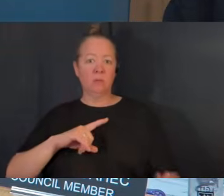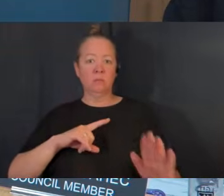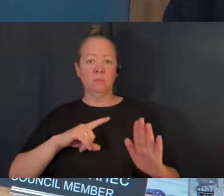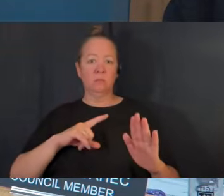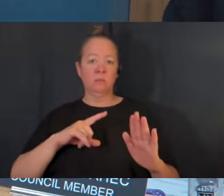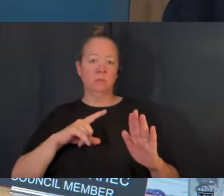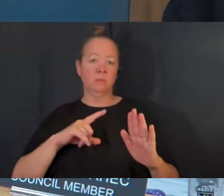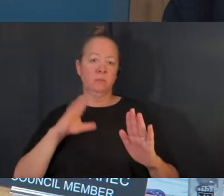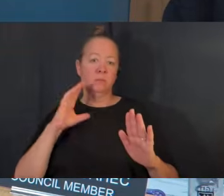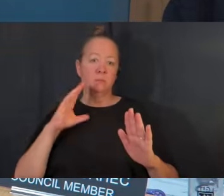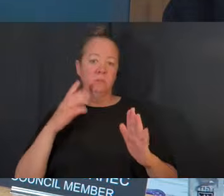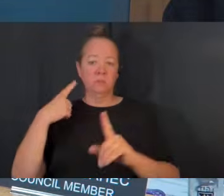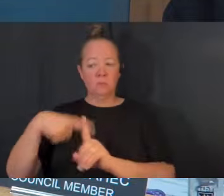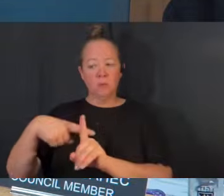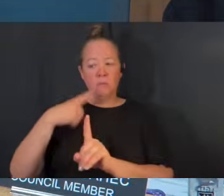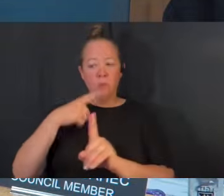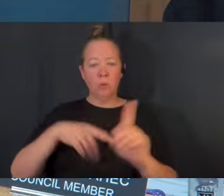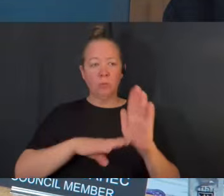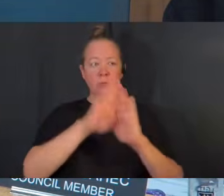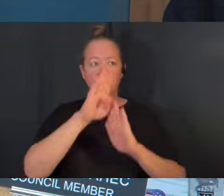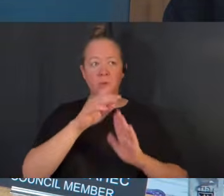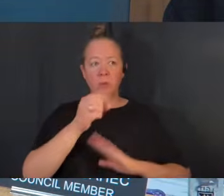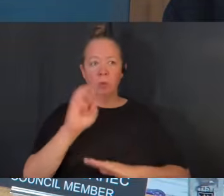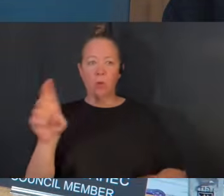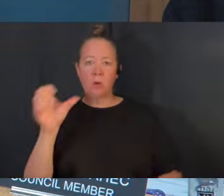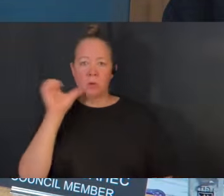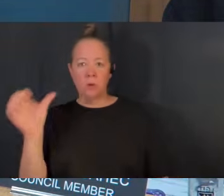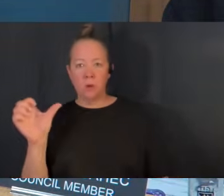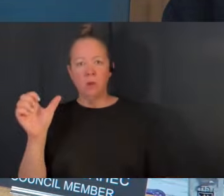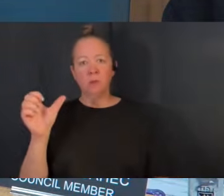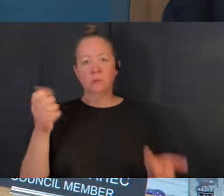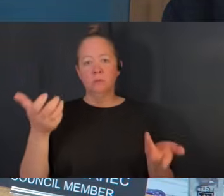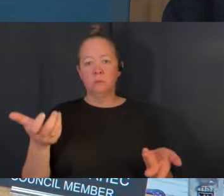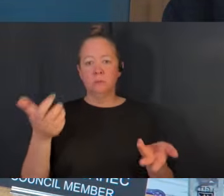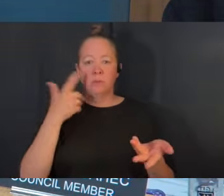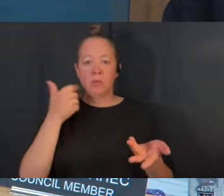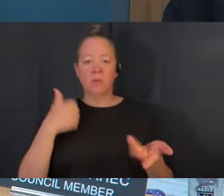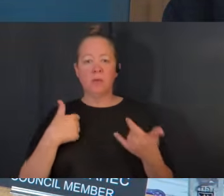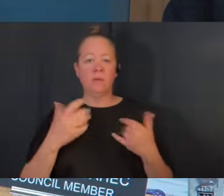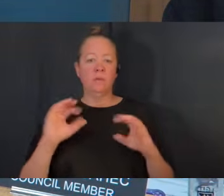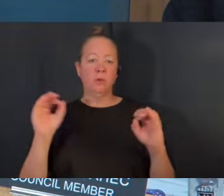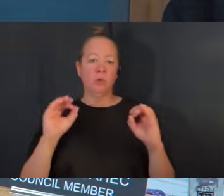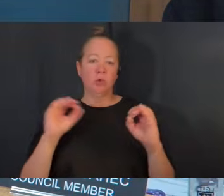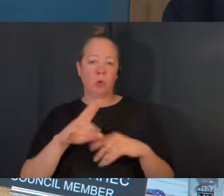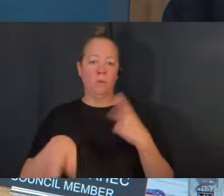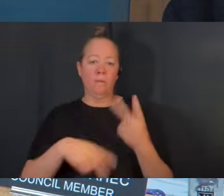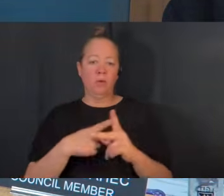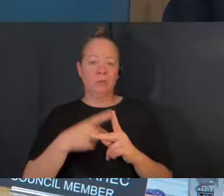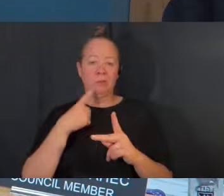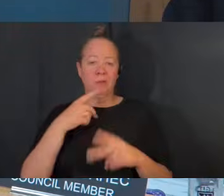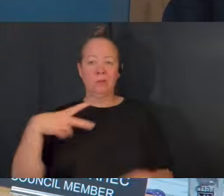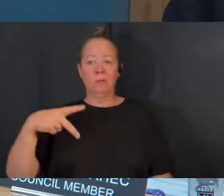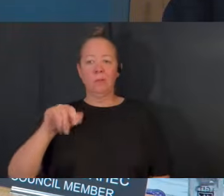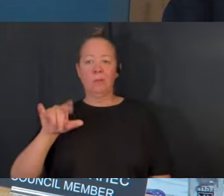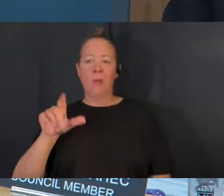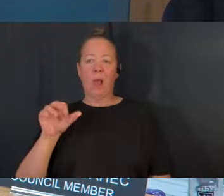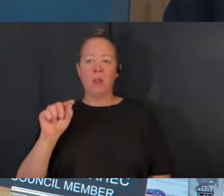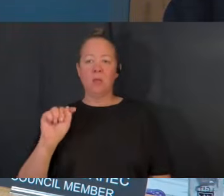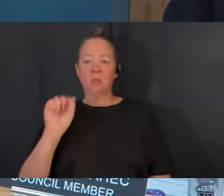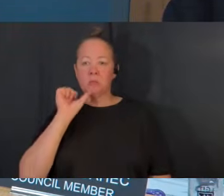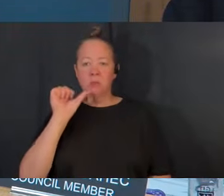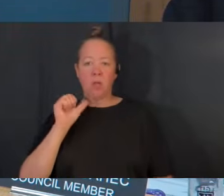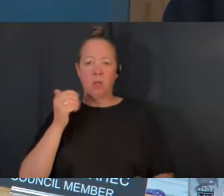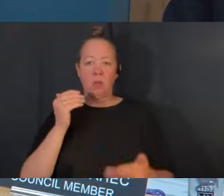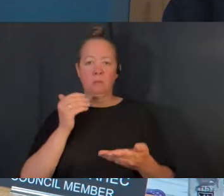there is no version where pilot doesn't exist. It's that standard. So I'm